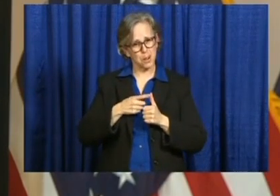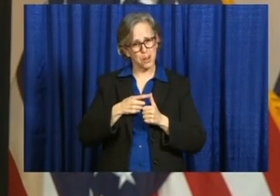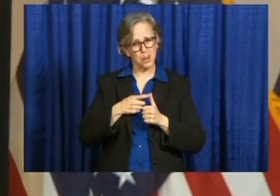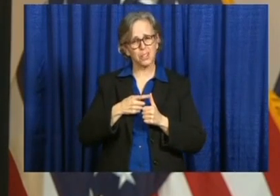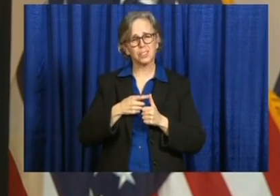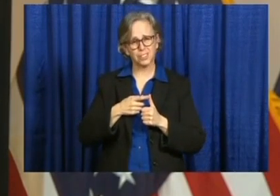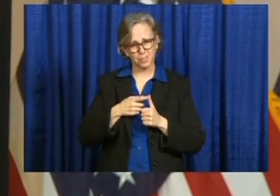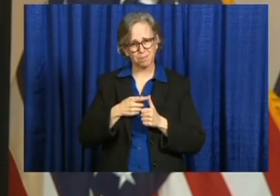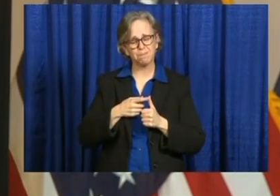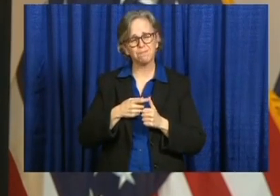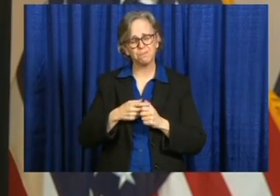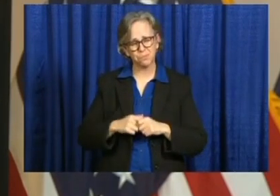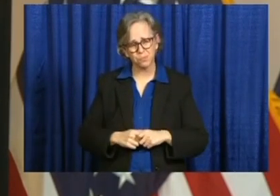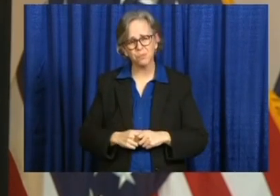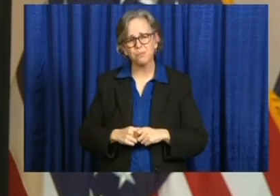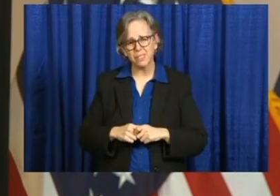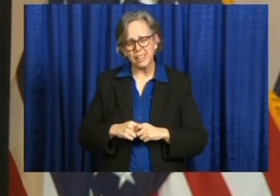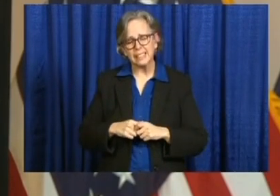that